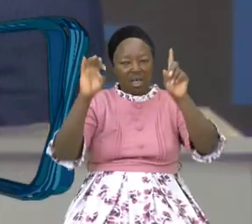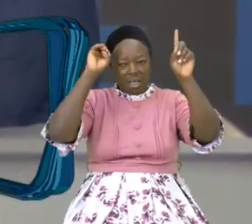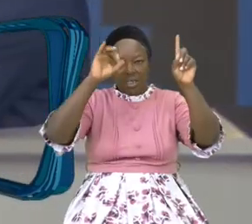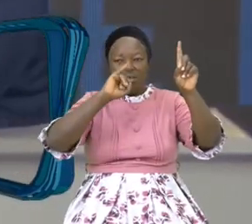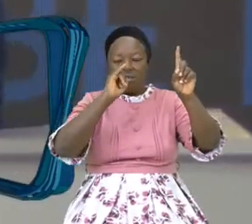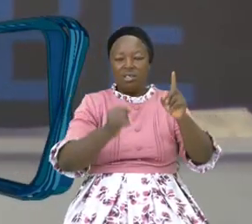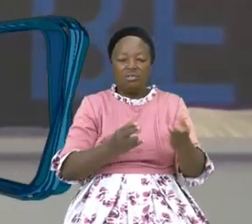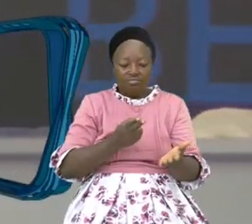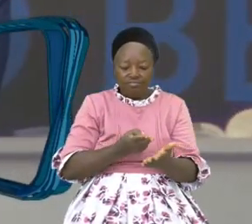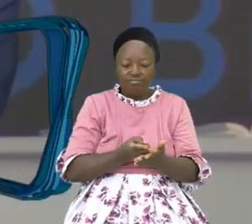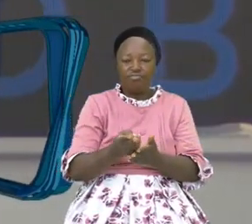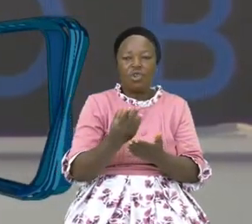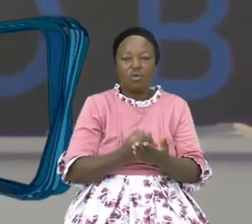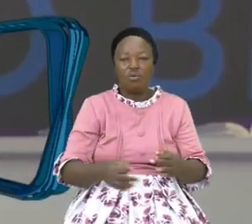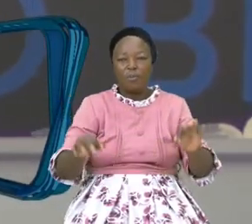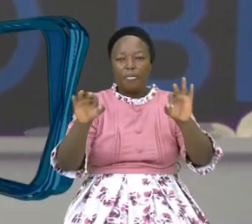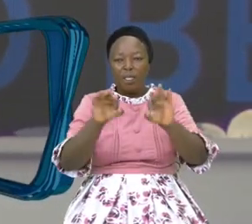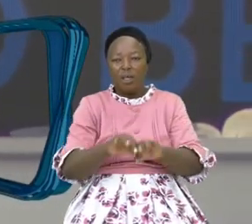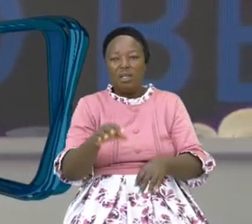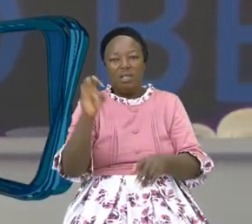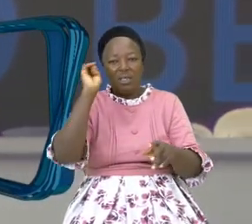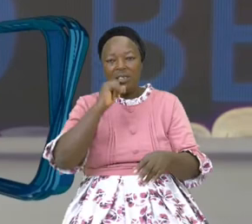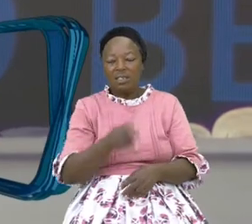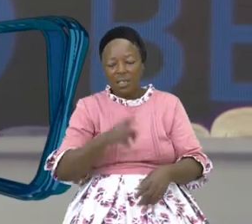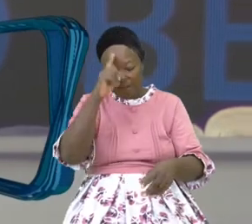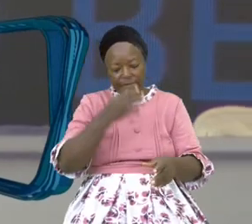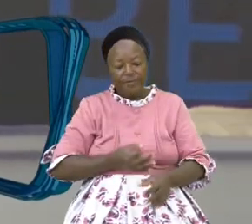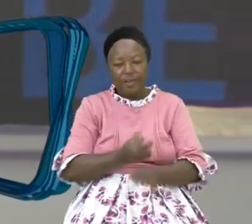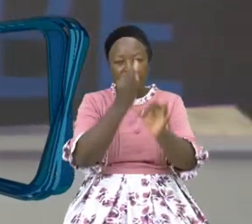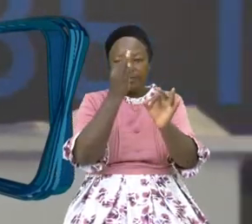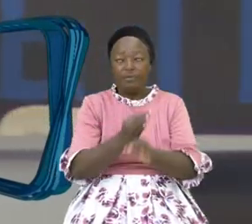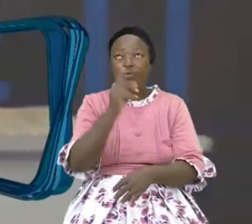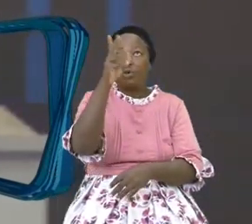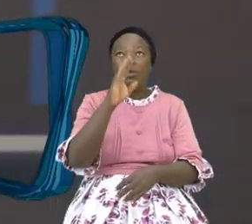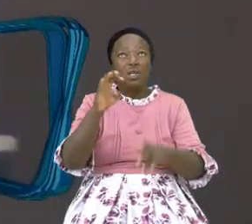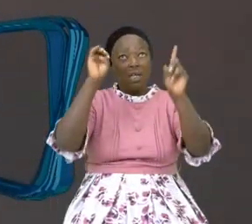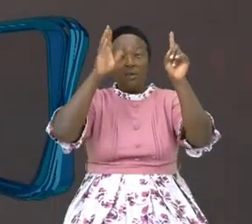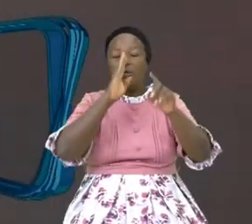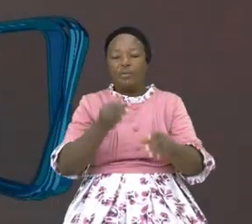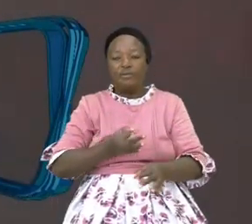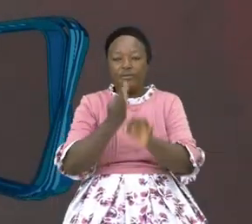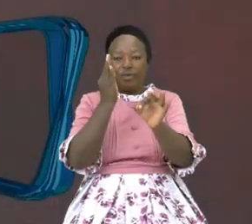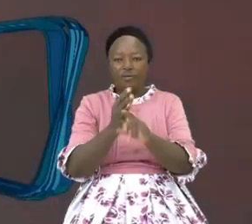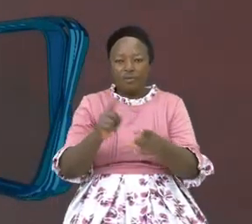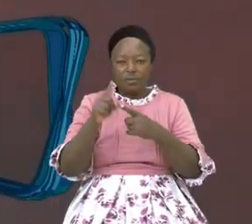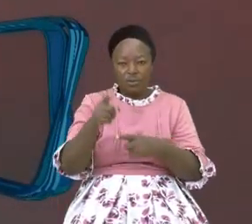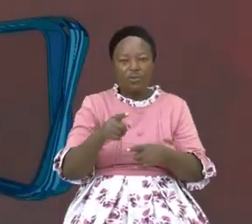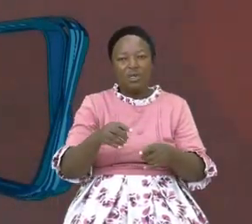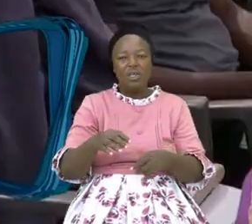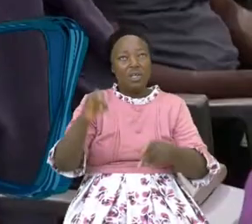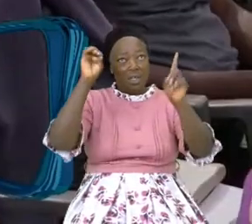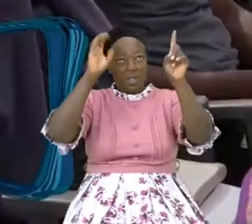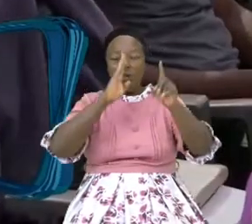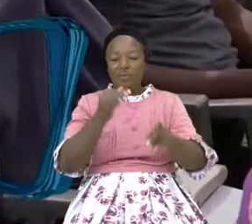trustworthy, because he is a faithful God. He'll be faithful to you. I said he's faithful to